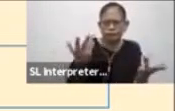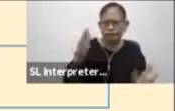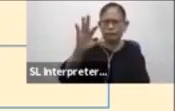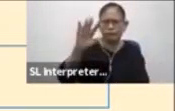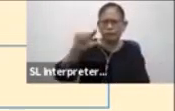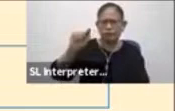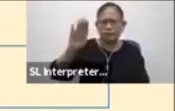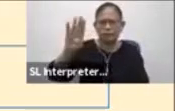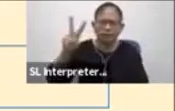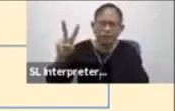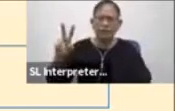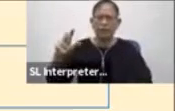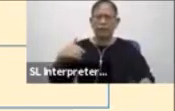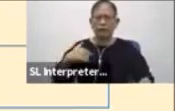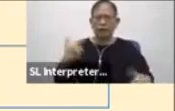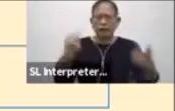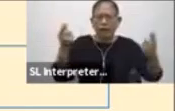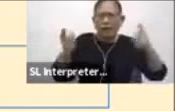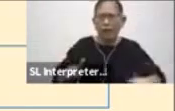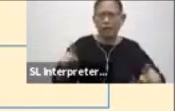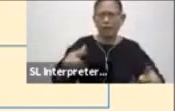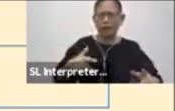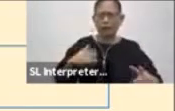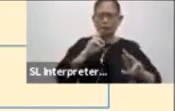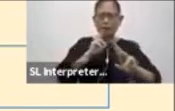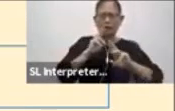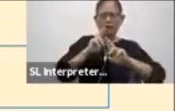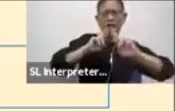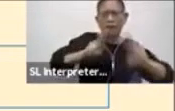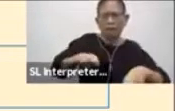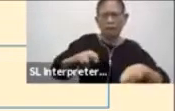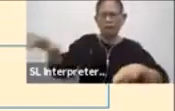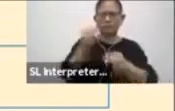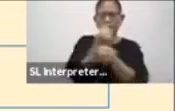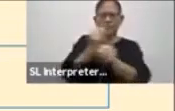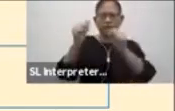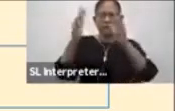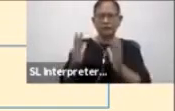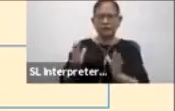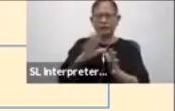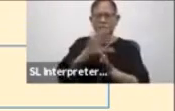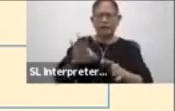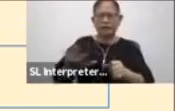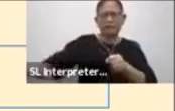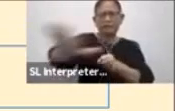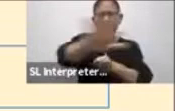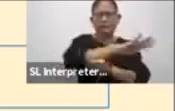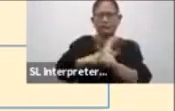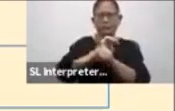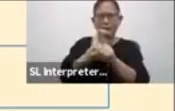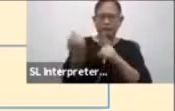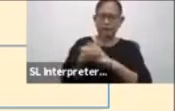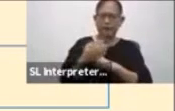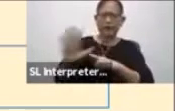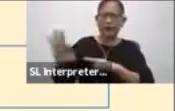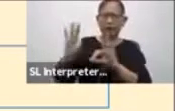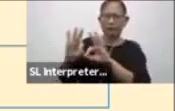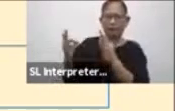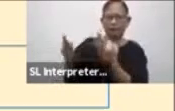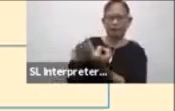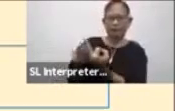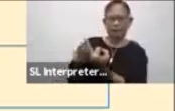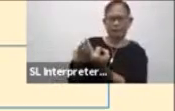reaction or responses of the survivors and her surroundings, including the families. It